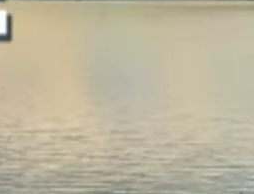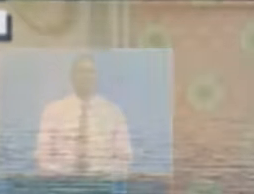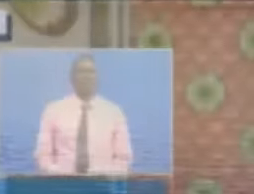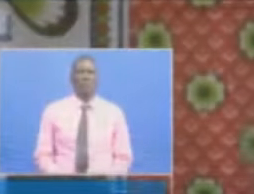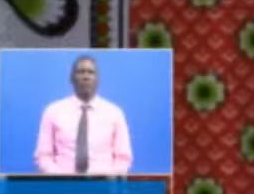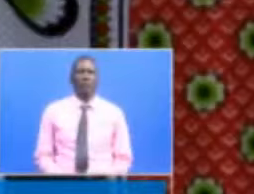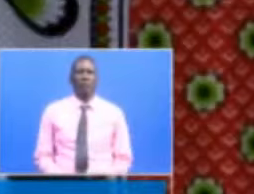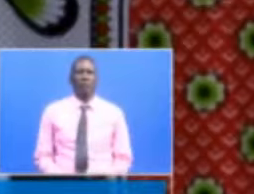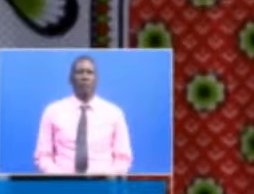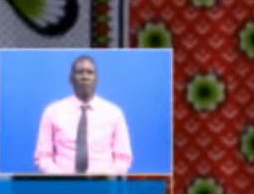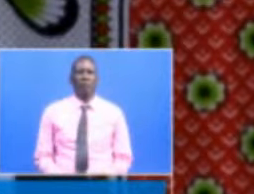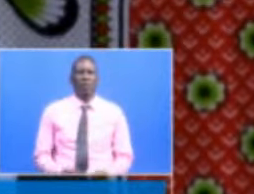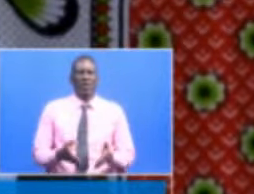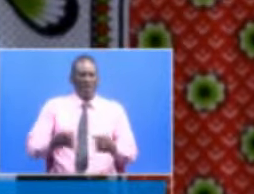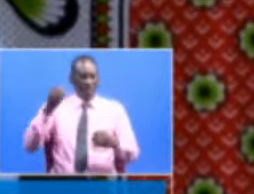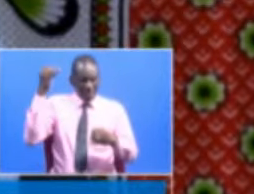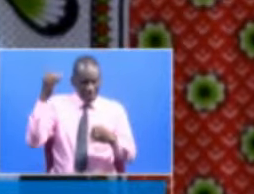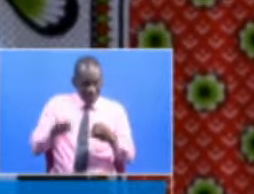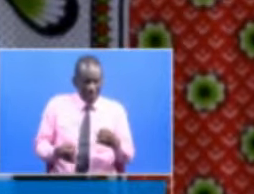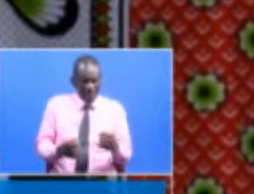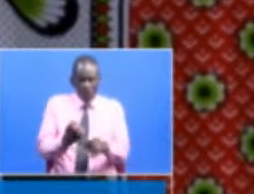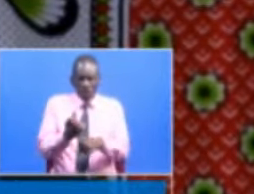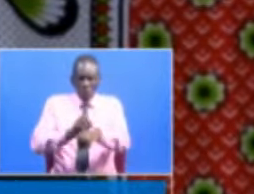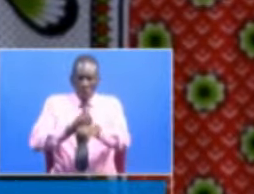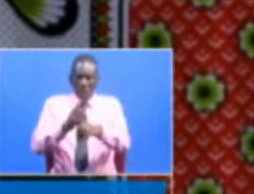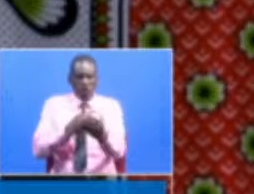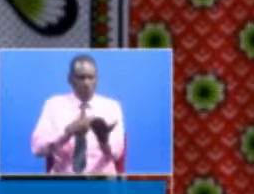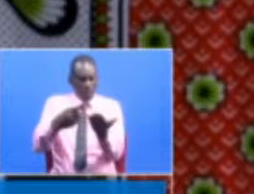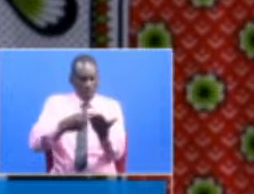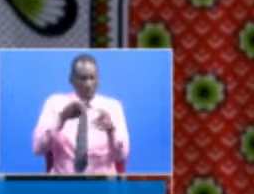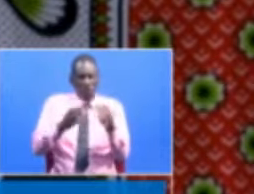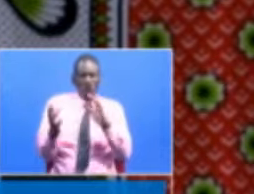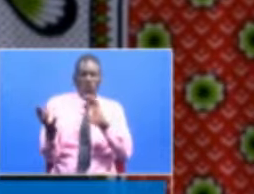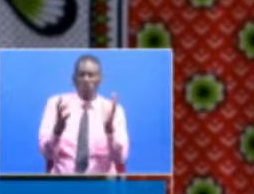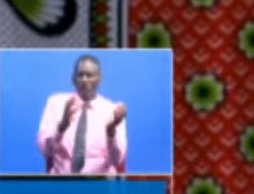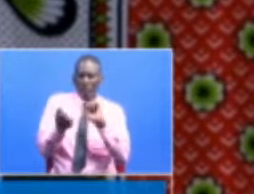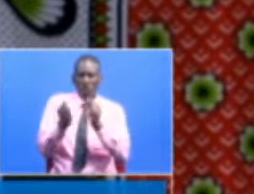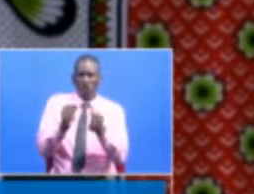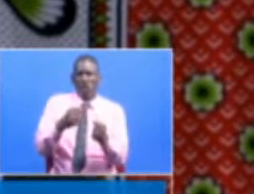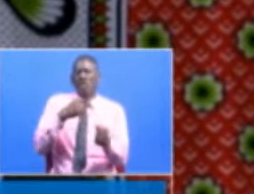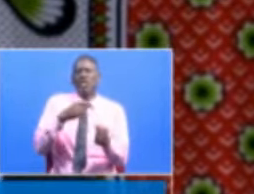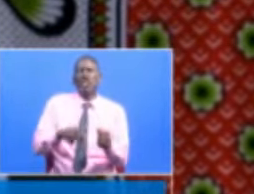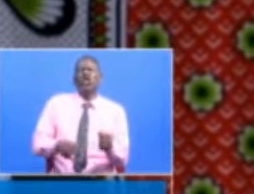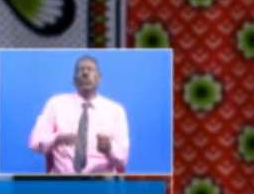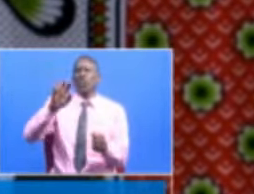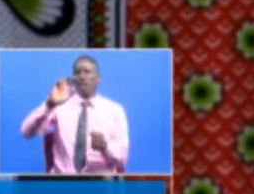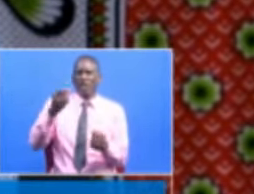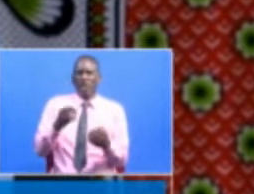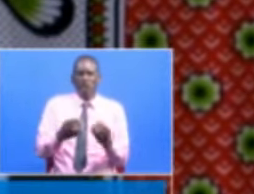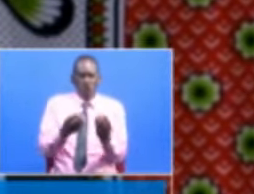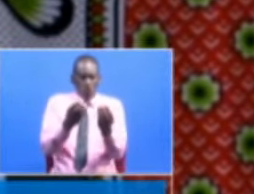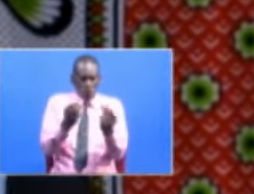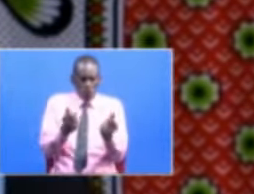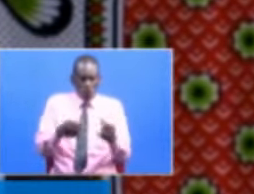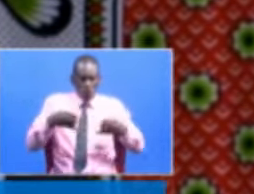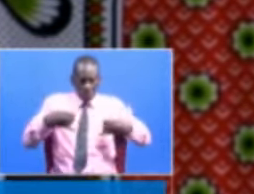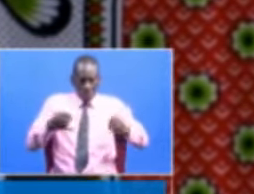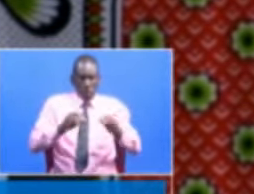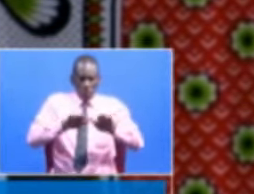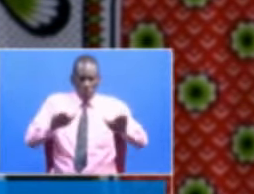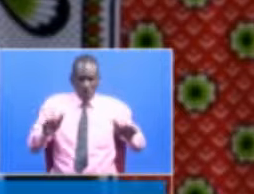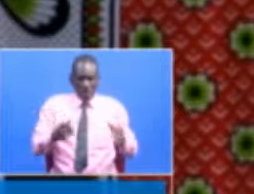Welcome back. Now, we're in the last few minutes of this conversation on climate change in the arid north and the solutions being implemented on the ground. Now, in this